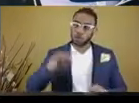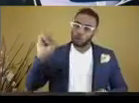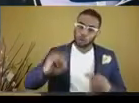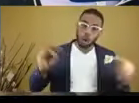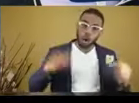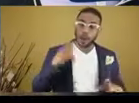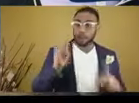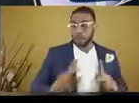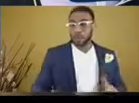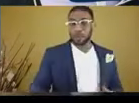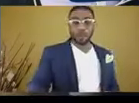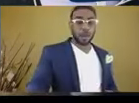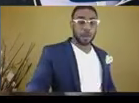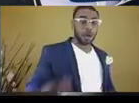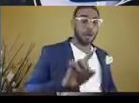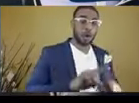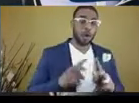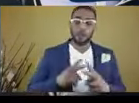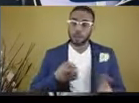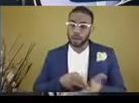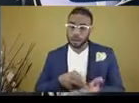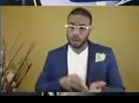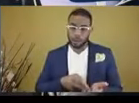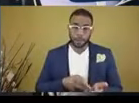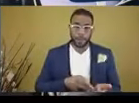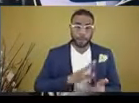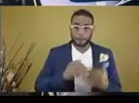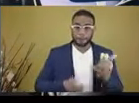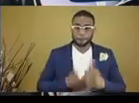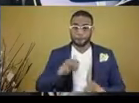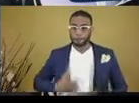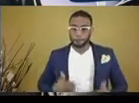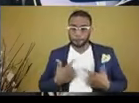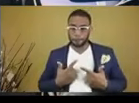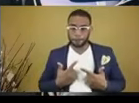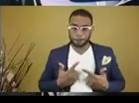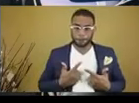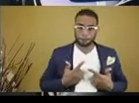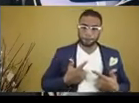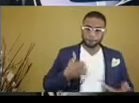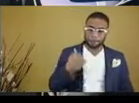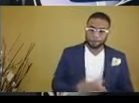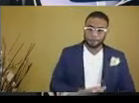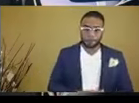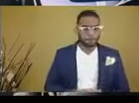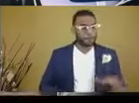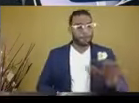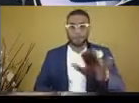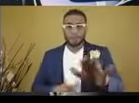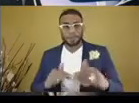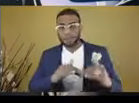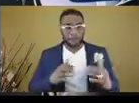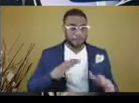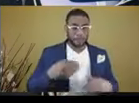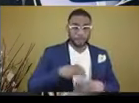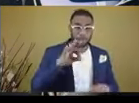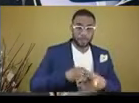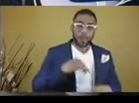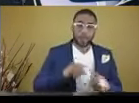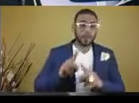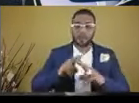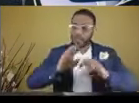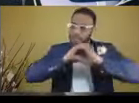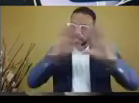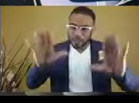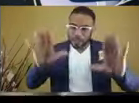people. But we're also very honest that although the majority of my life has been dedicated around civic engagement and voting, I'm also very clear